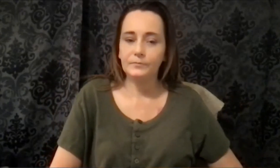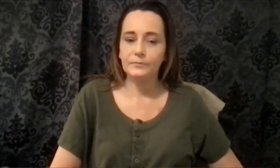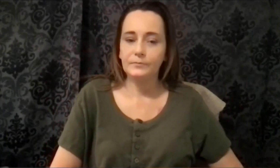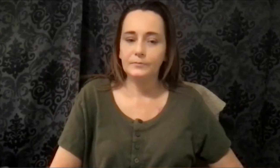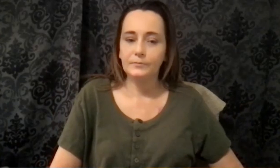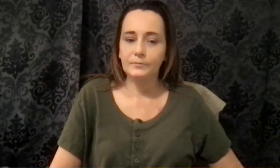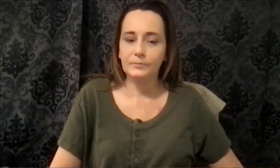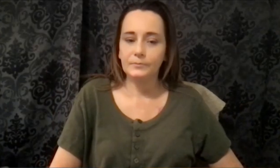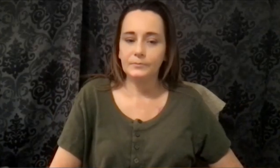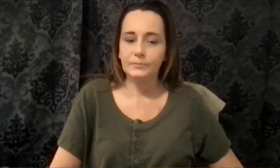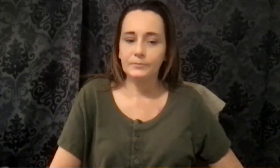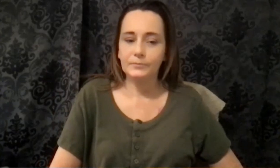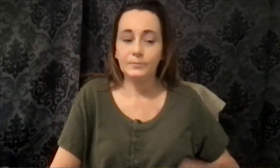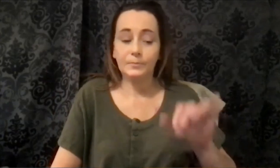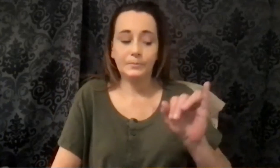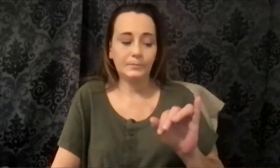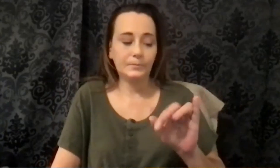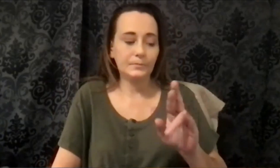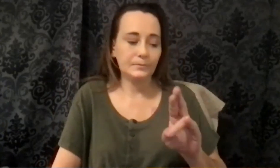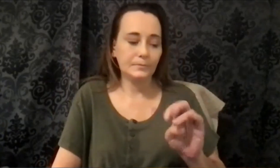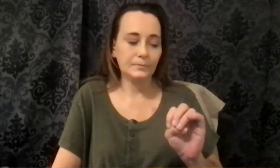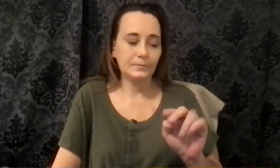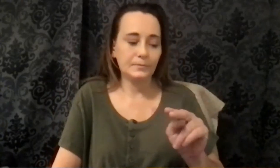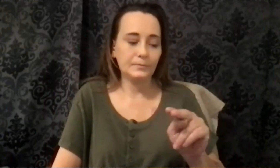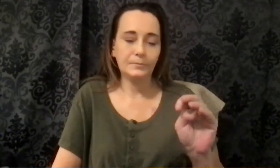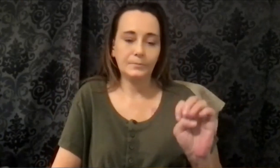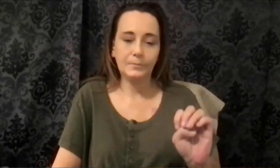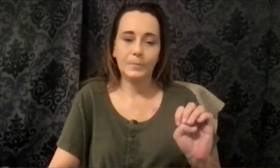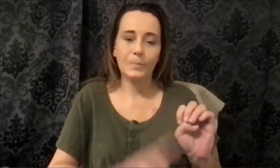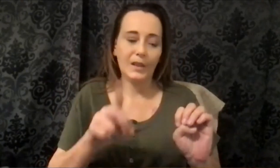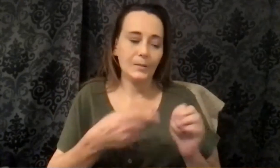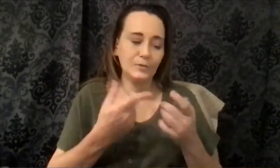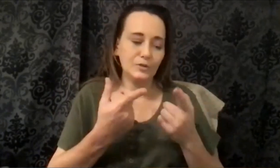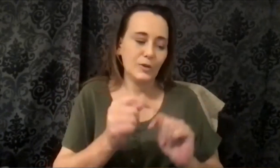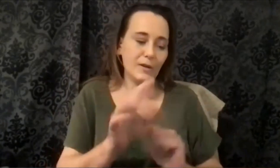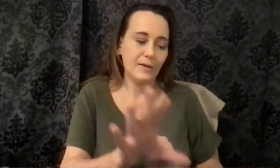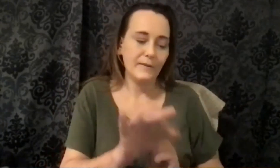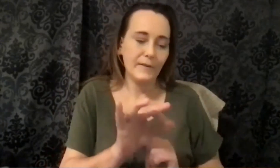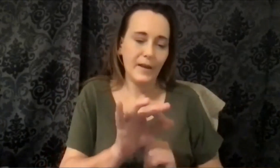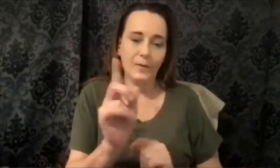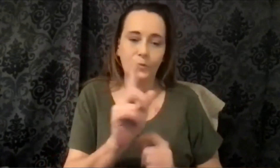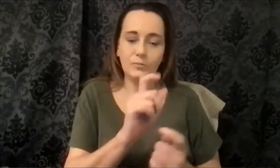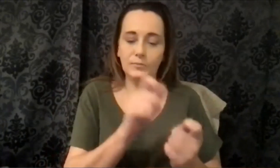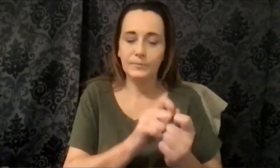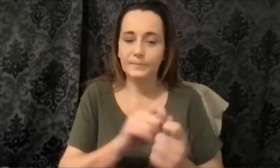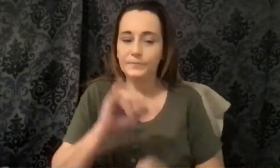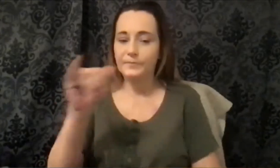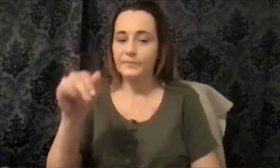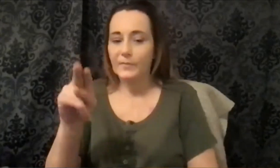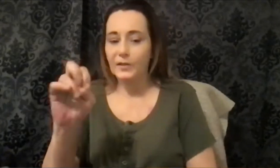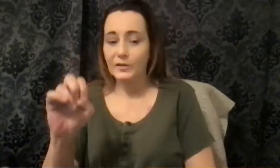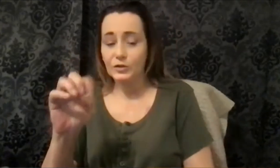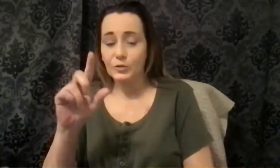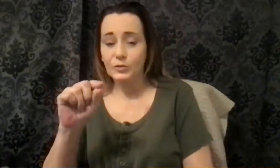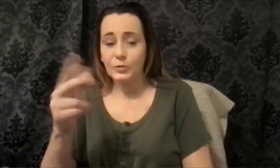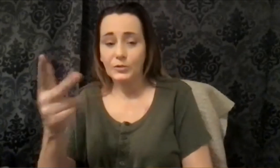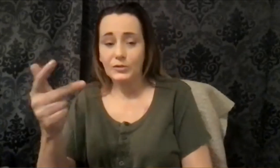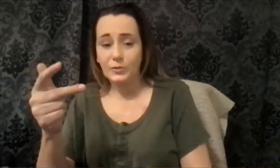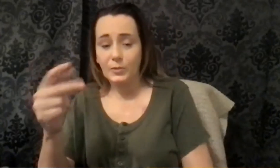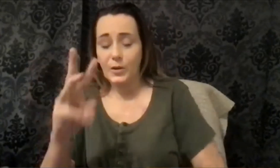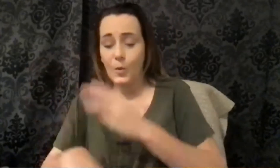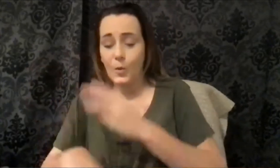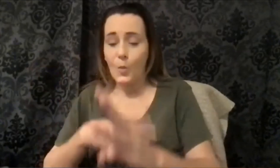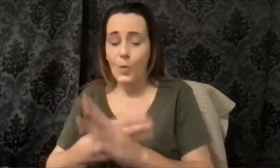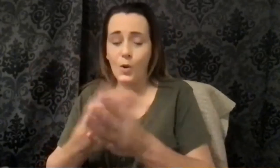I'm just trying to find where you're looking at here. 2023 World Service projected